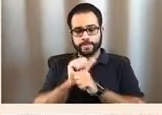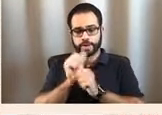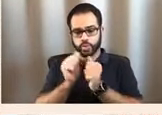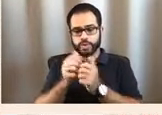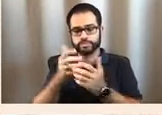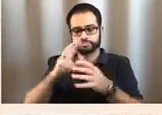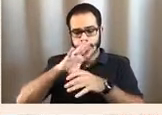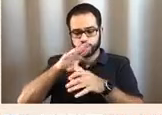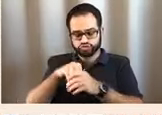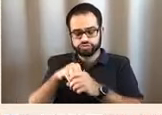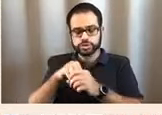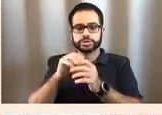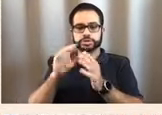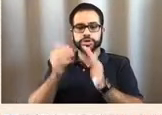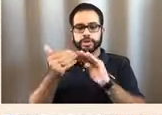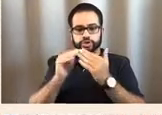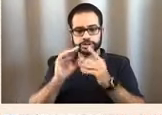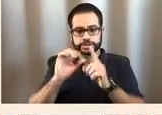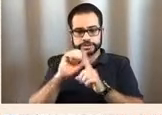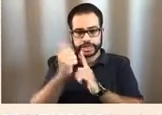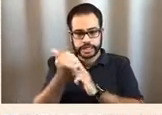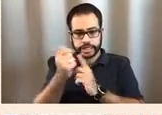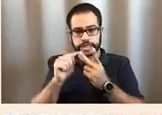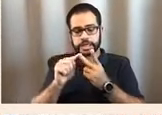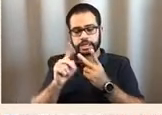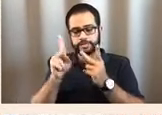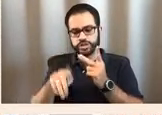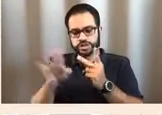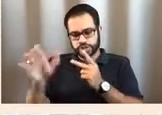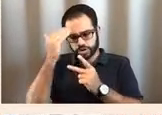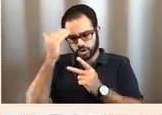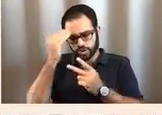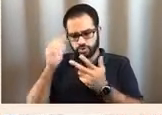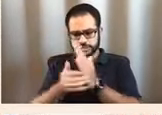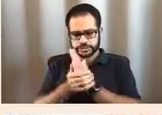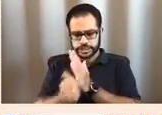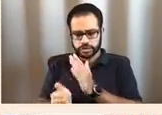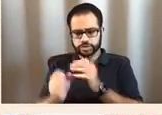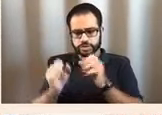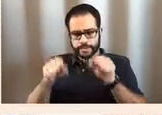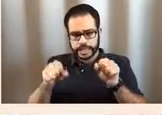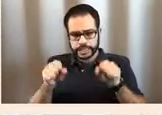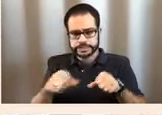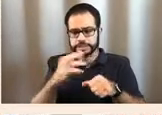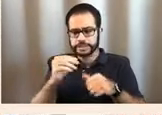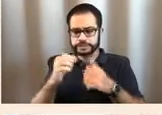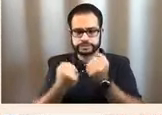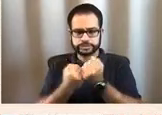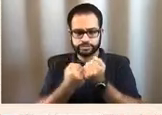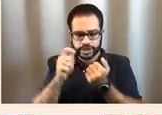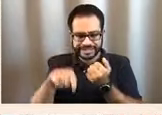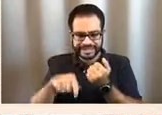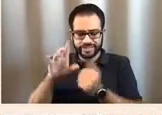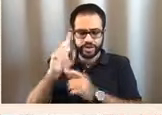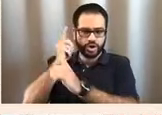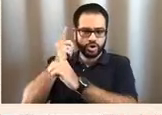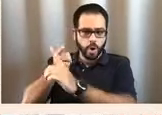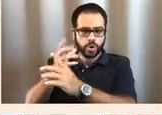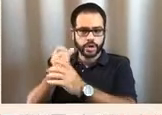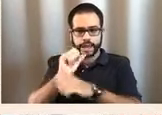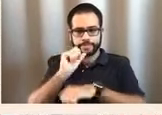individual's knowledge, skills, abilities, supports needed, their desired goals, and planned